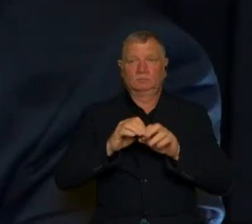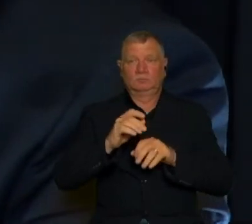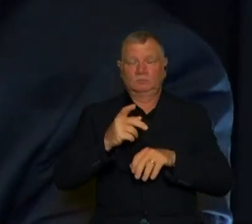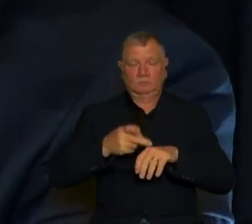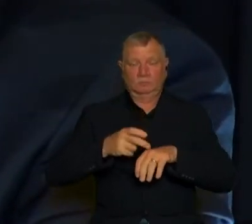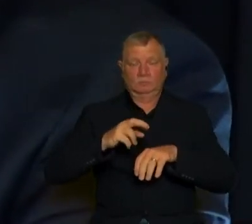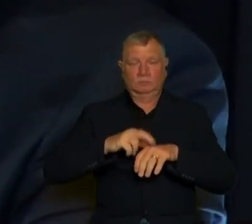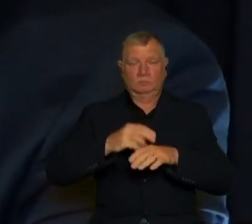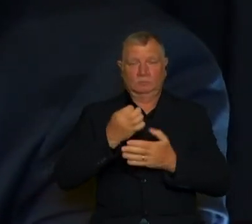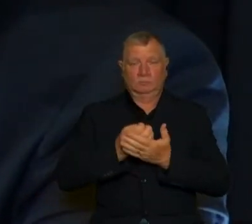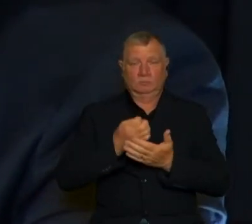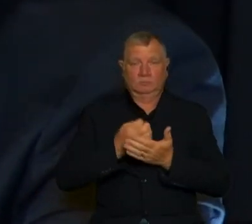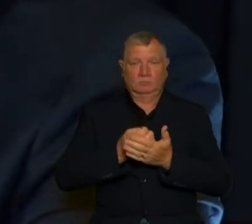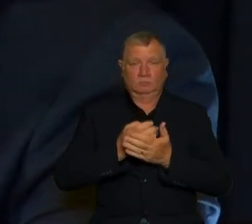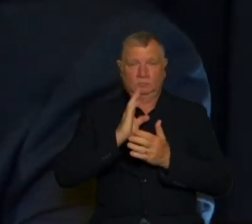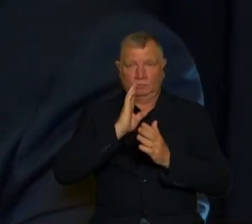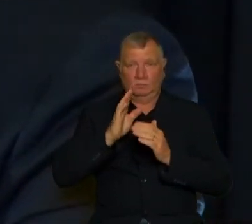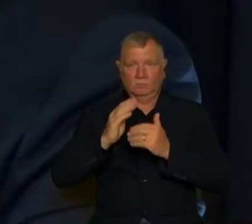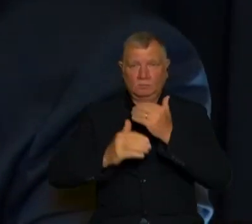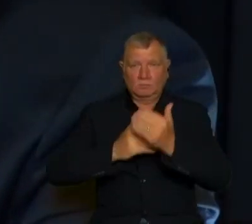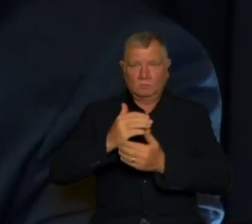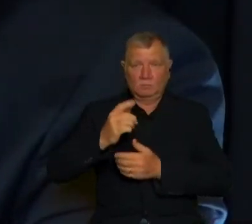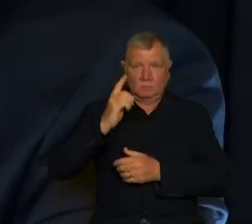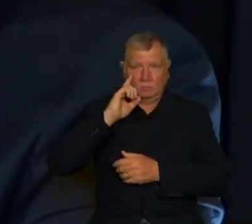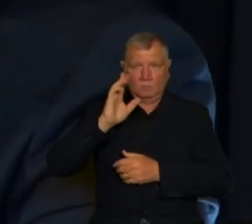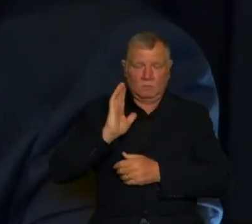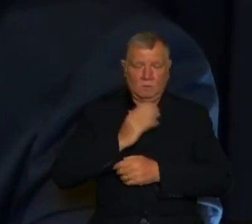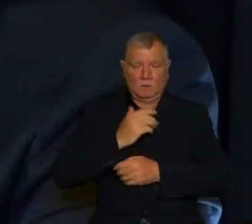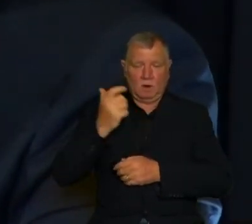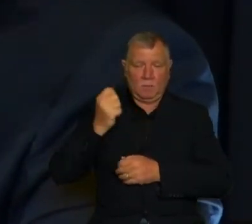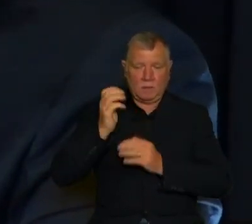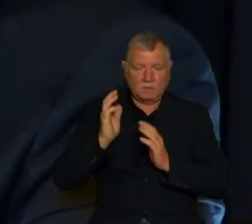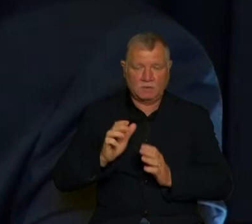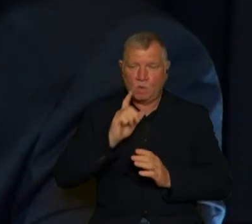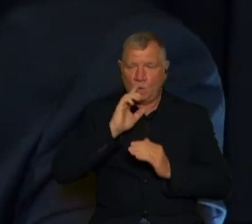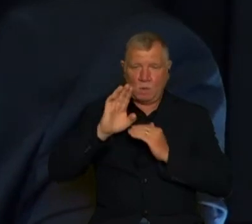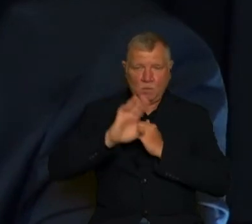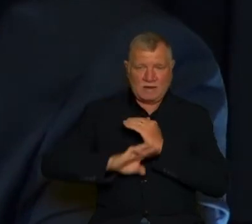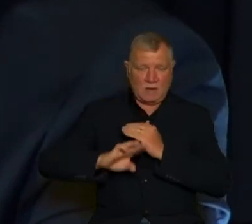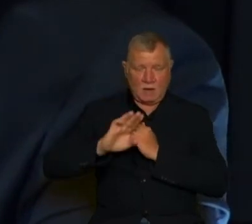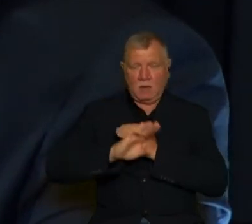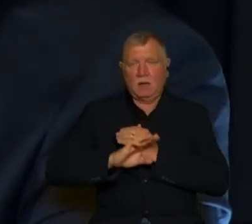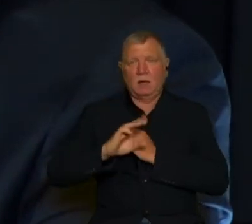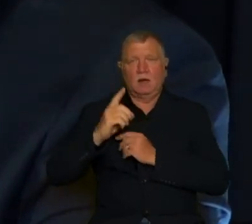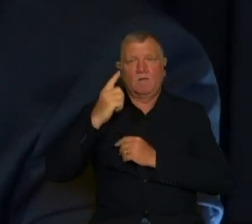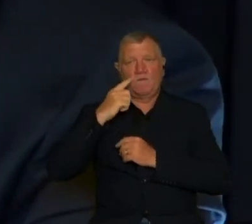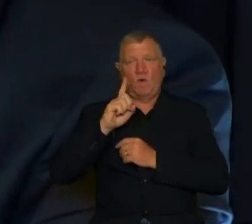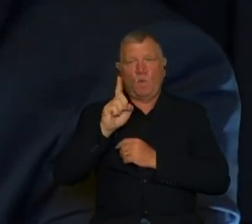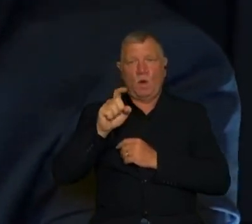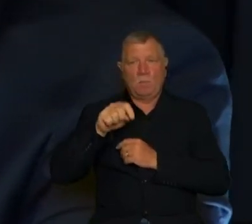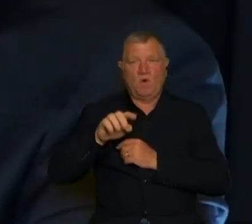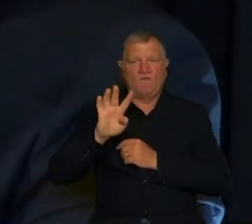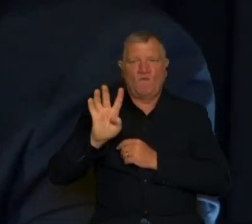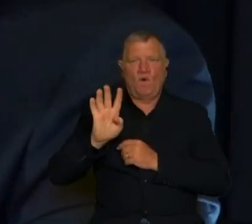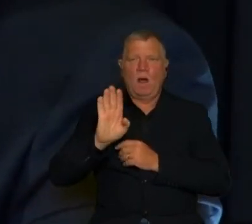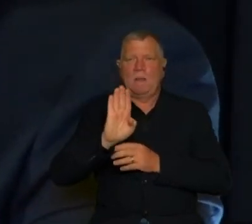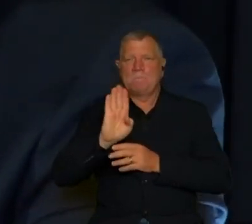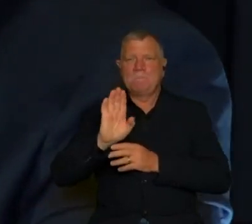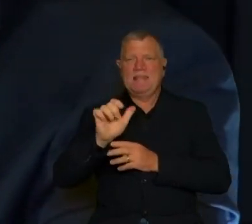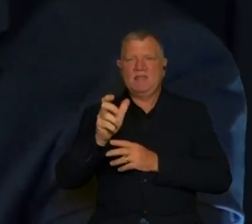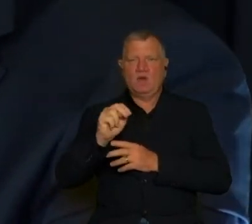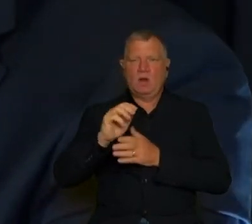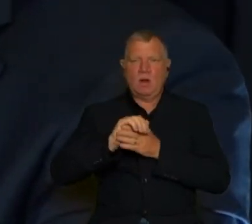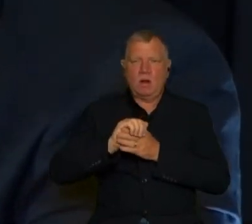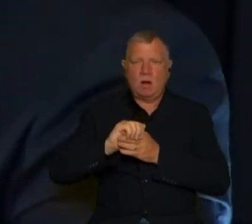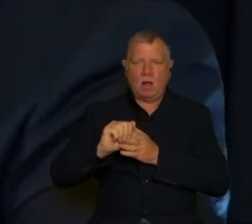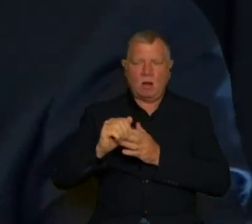Puerto Rico's economic recovery is now on track, and our pensioners are protected with a $1.4 billion allocation